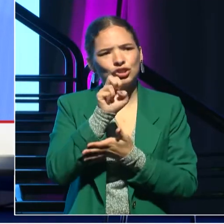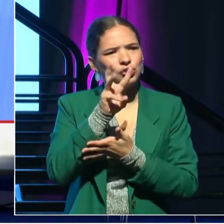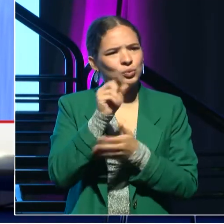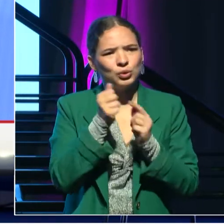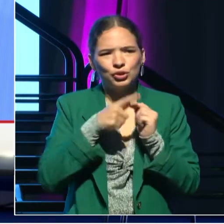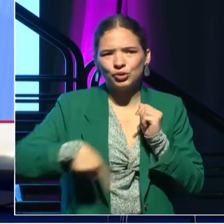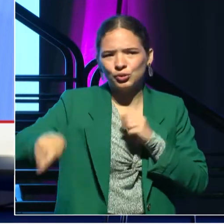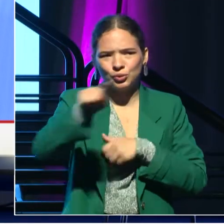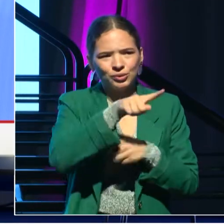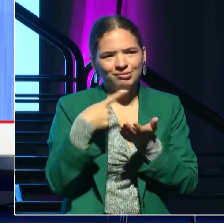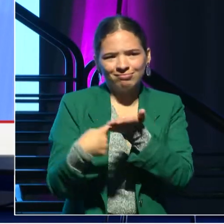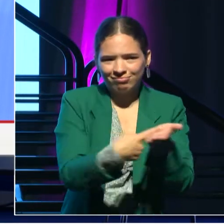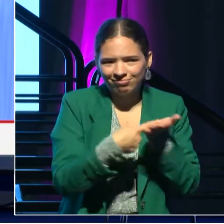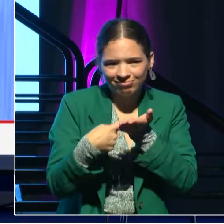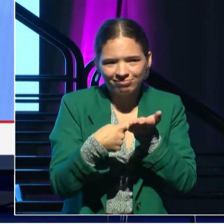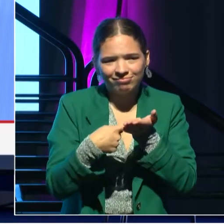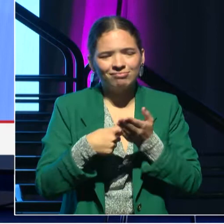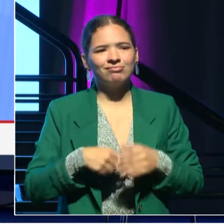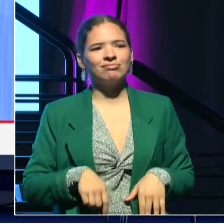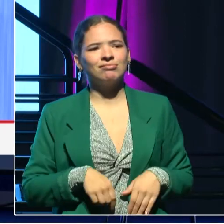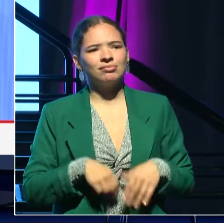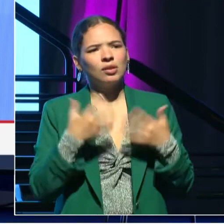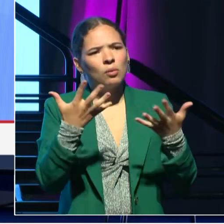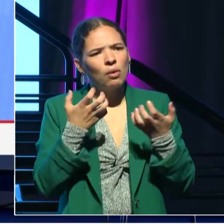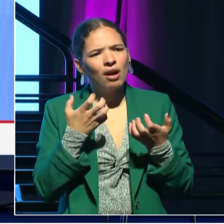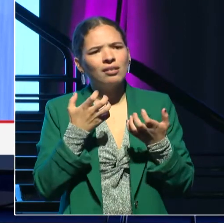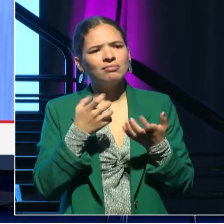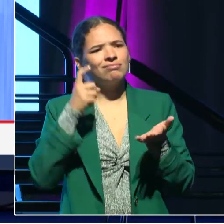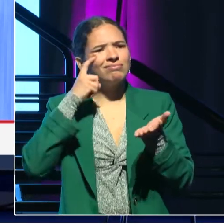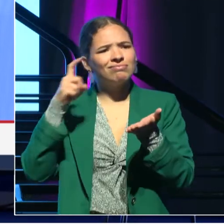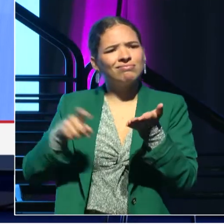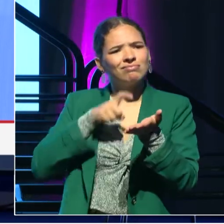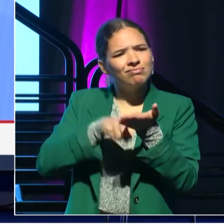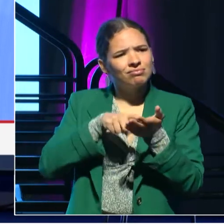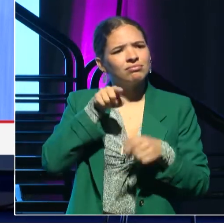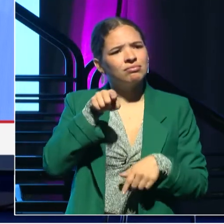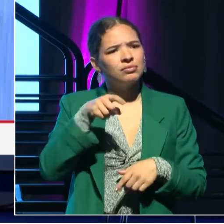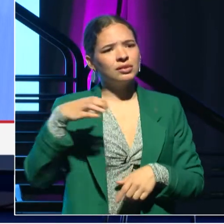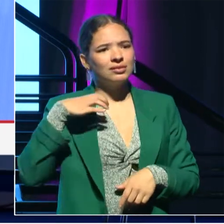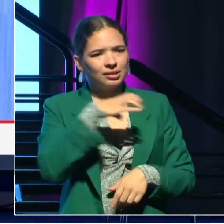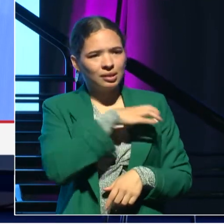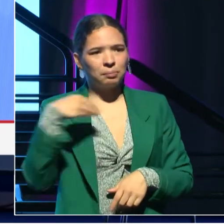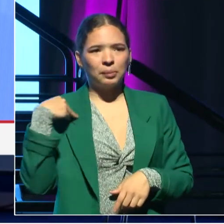acknowledge the members of Congress who are here. Please give them a big round of applause.